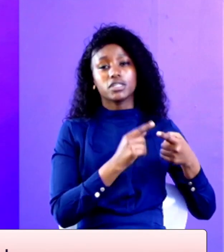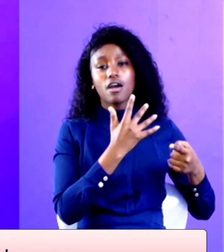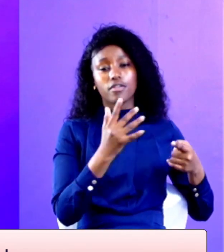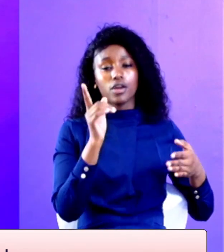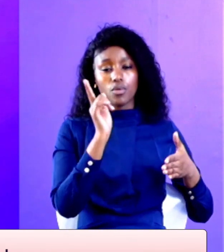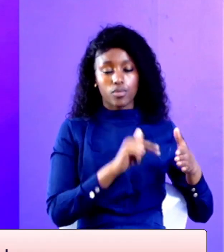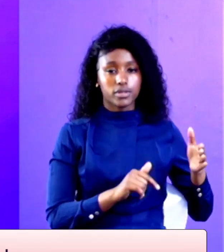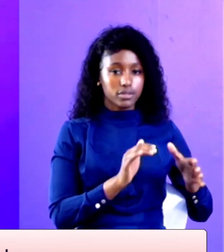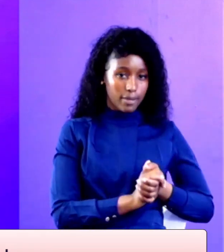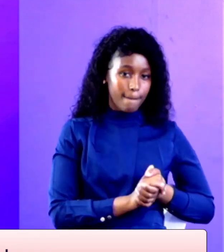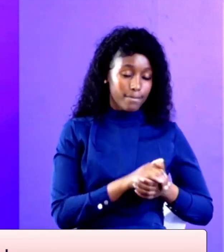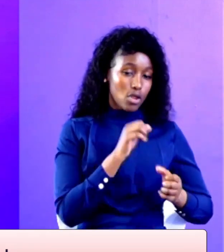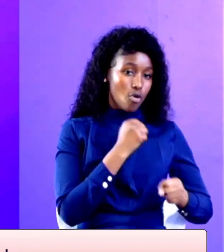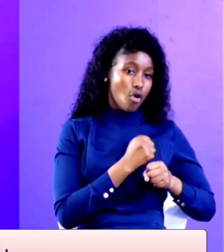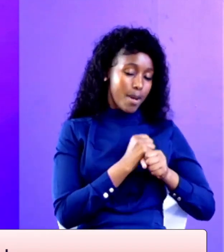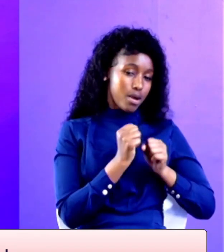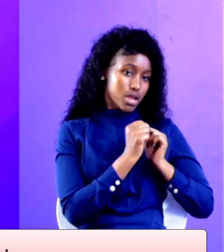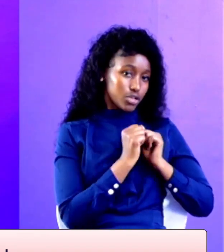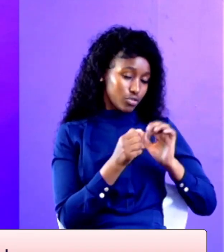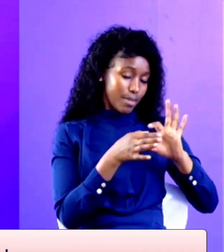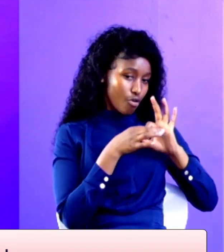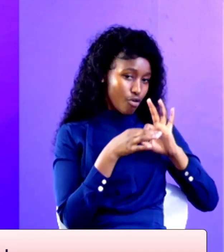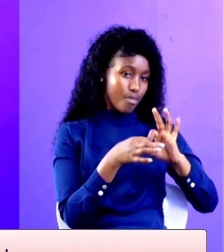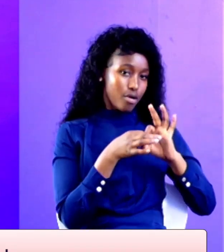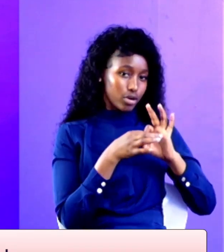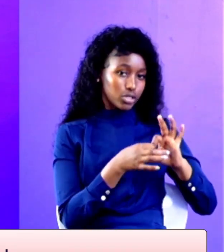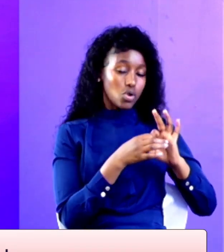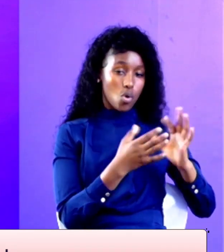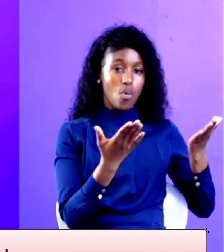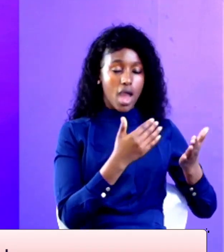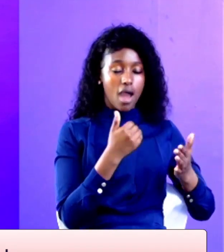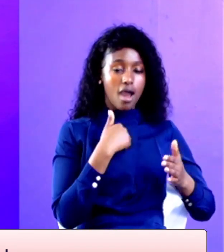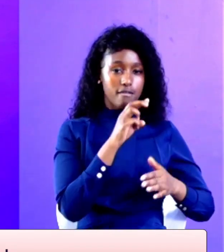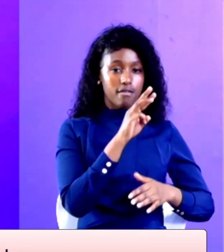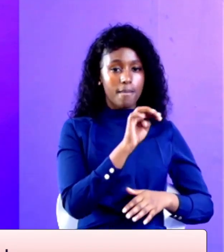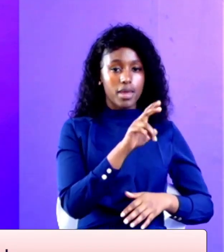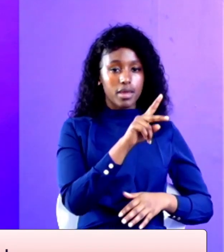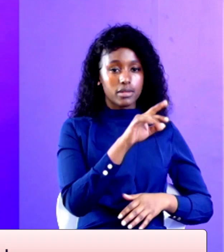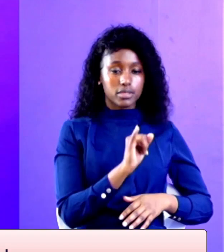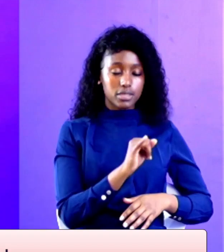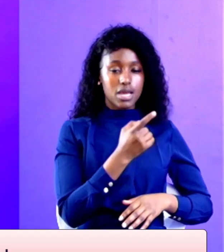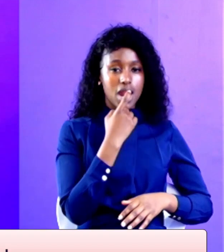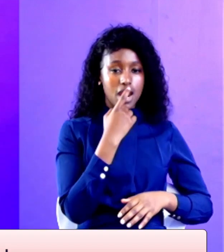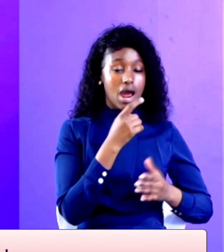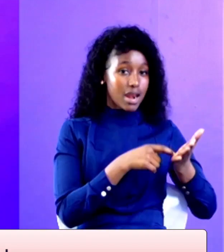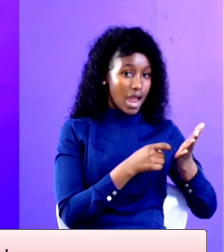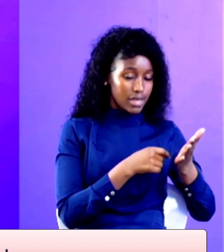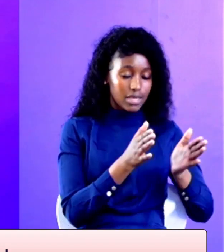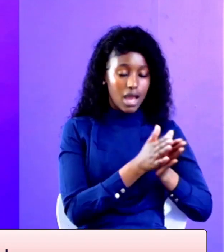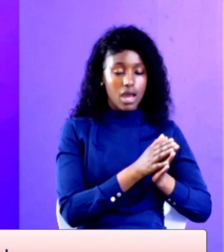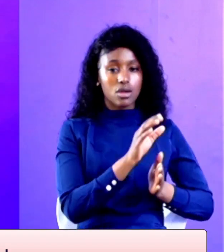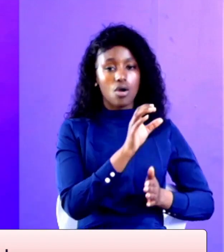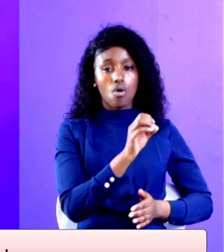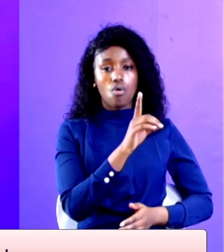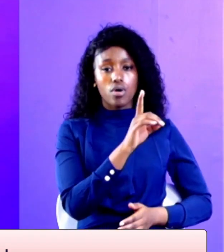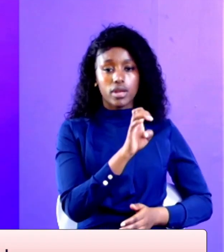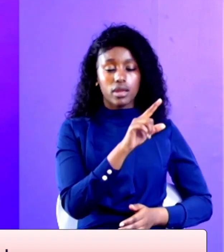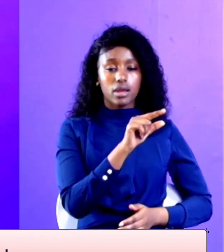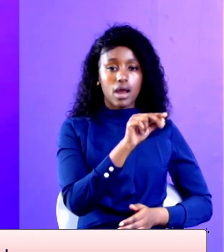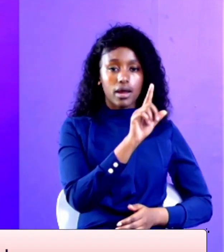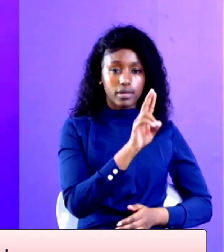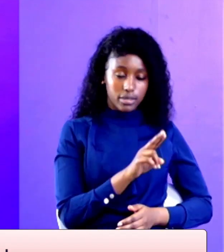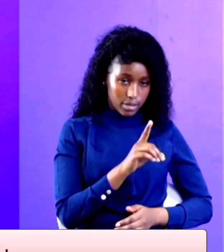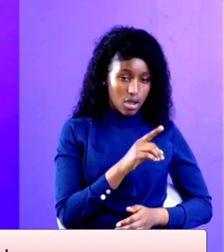yesterday was cooperation, especially that midfield of Zubimendi, Rice and Odegaard. And then before